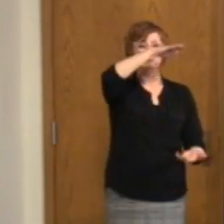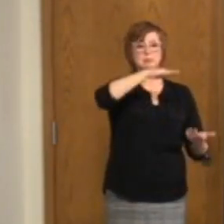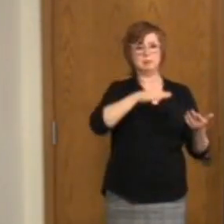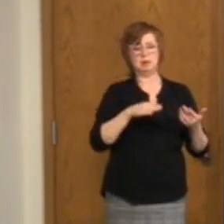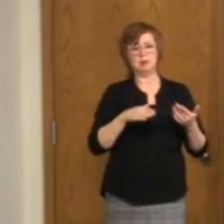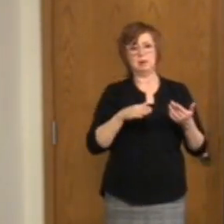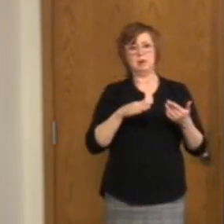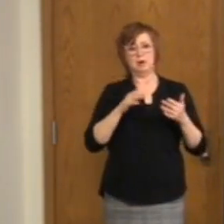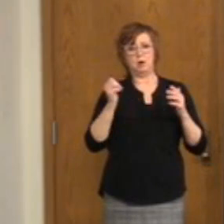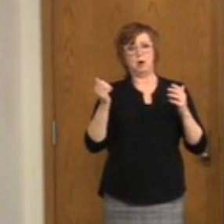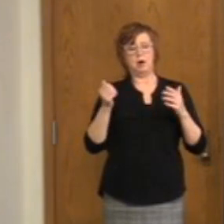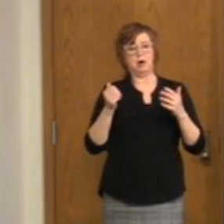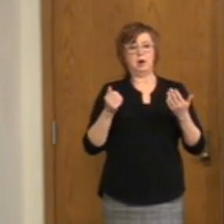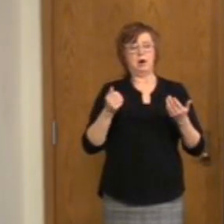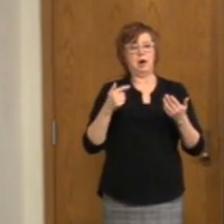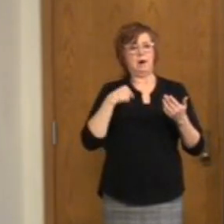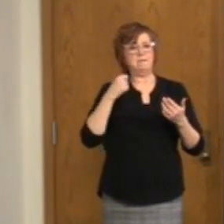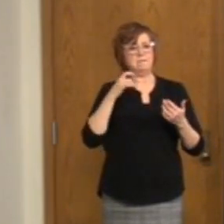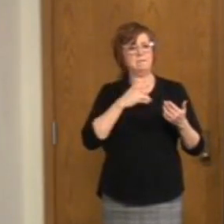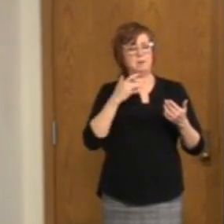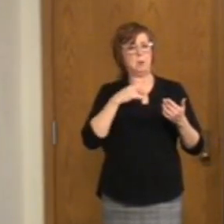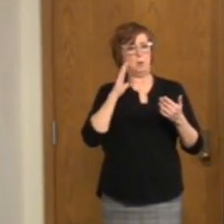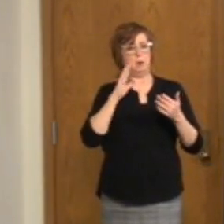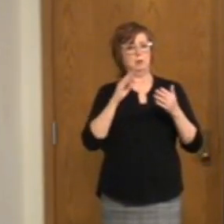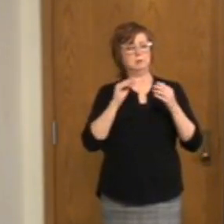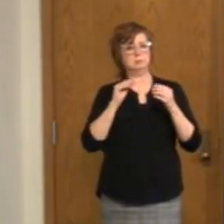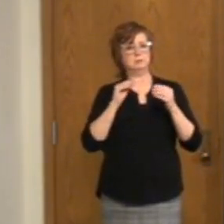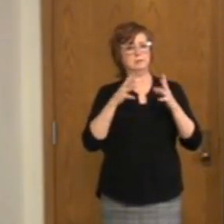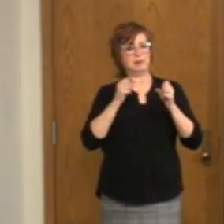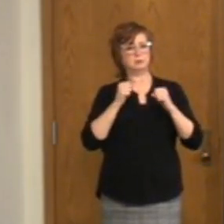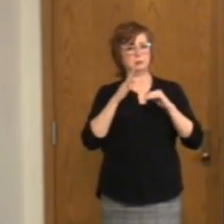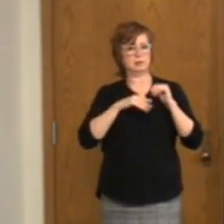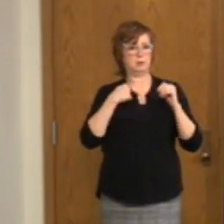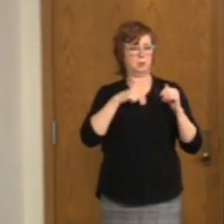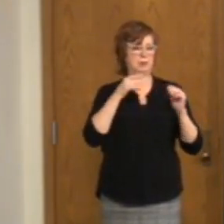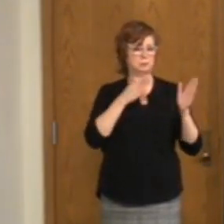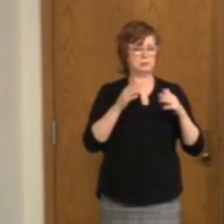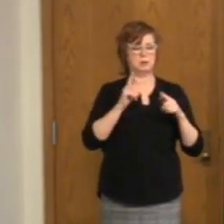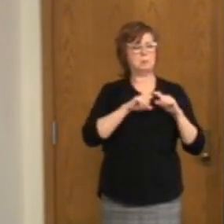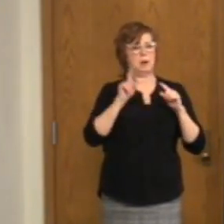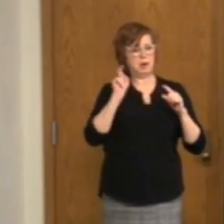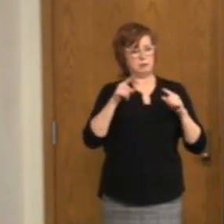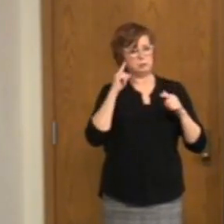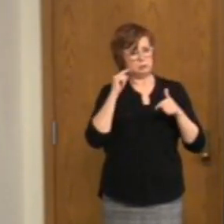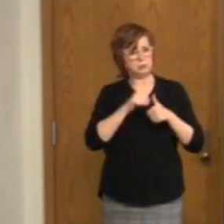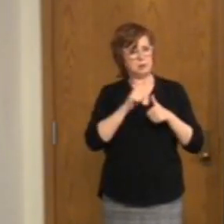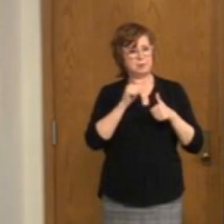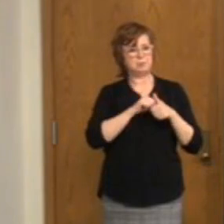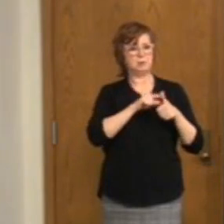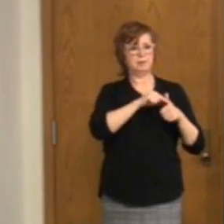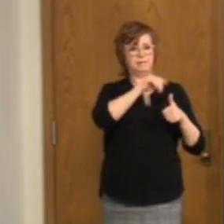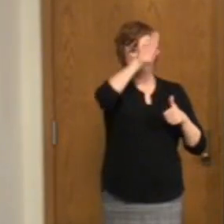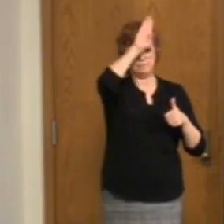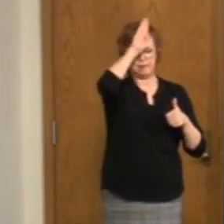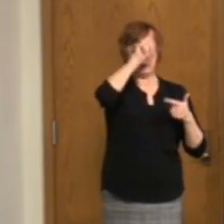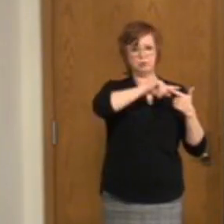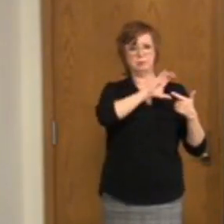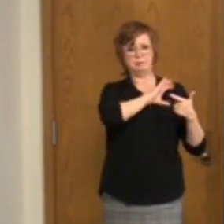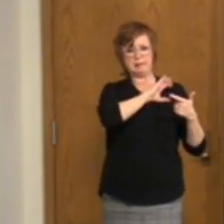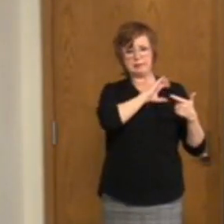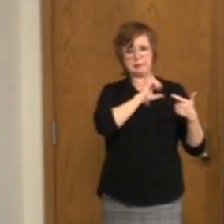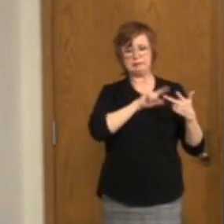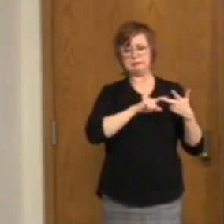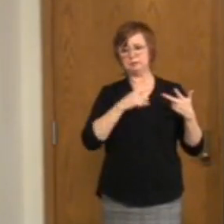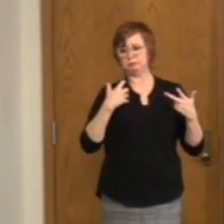certainly, we need to continue to recognize frontline workers, fire, police, healthcare, people working